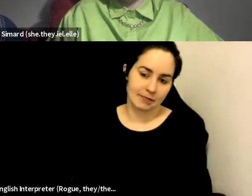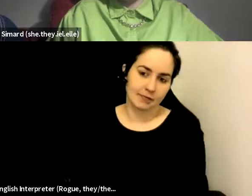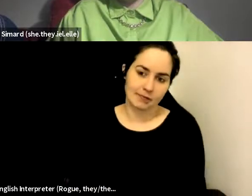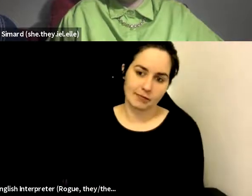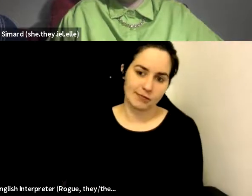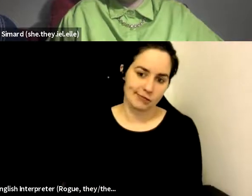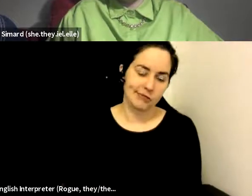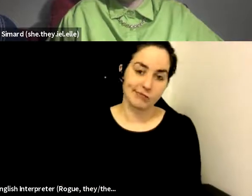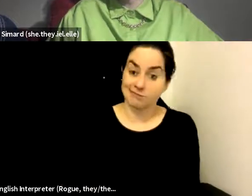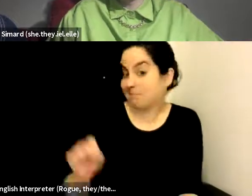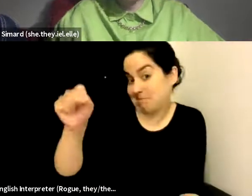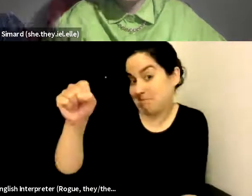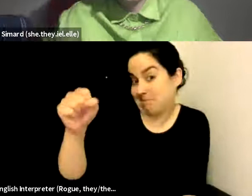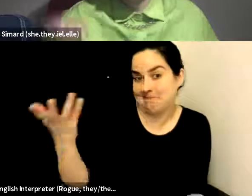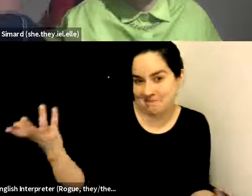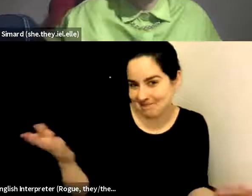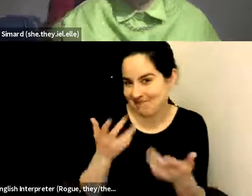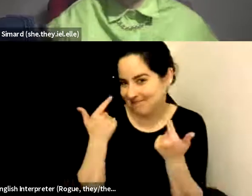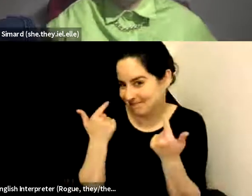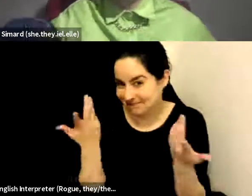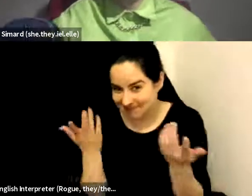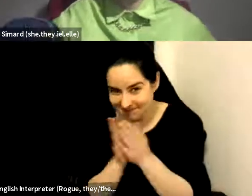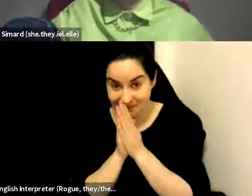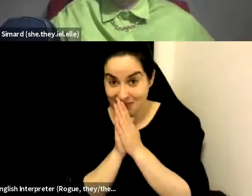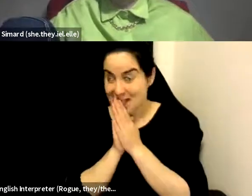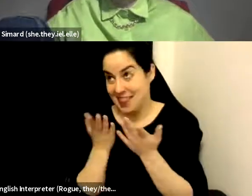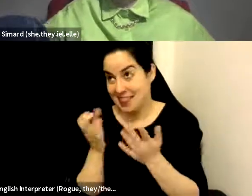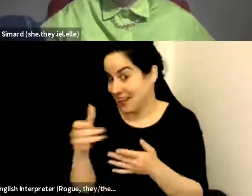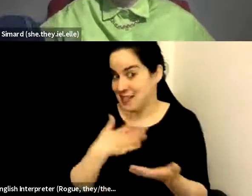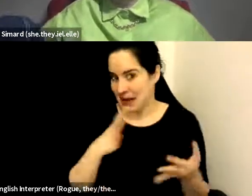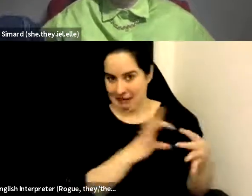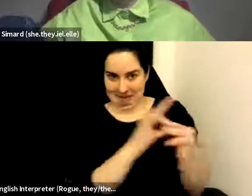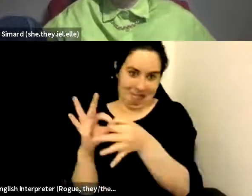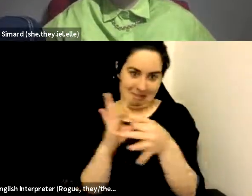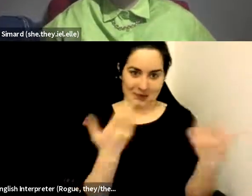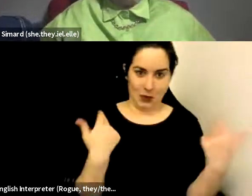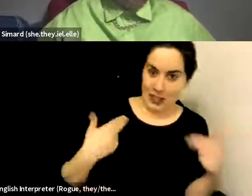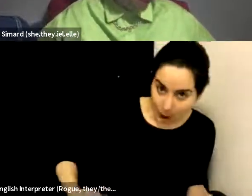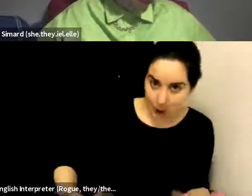yeah, so that's how I feel the connection between those two. And like, I think